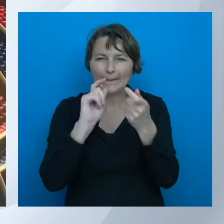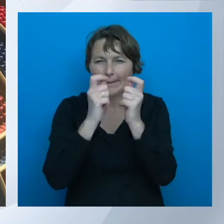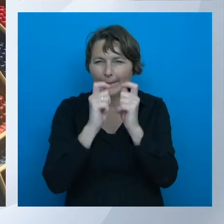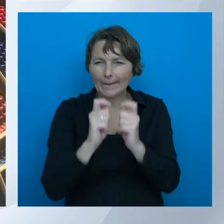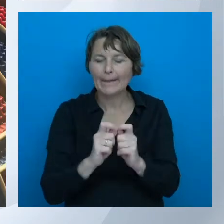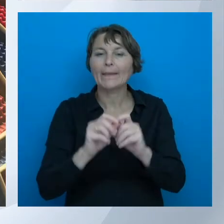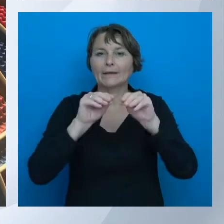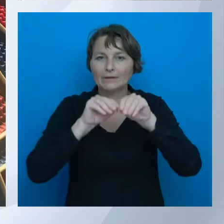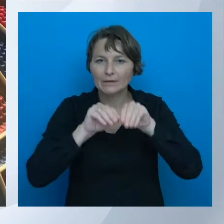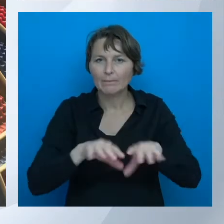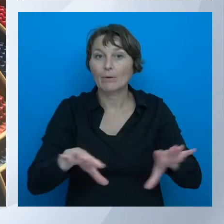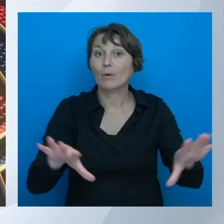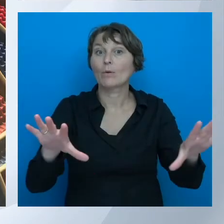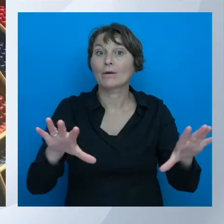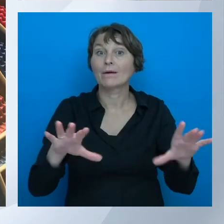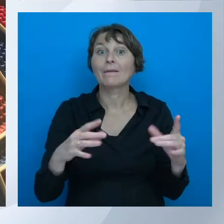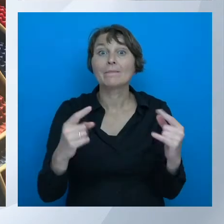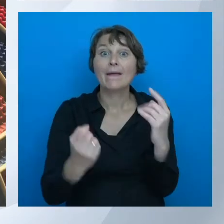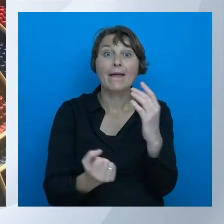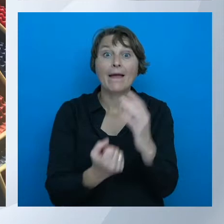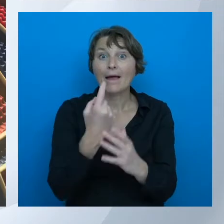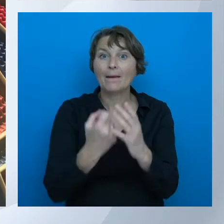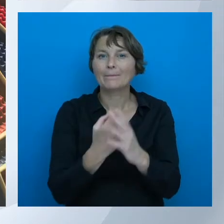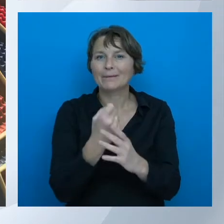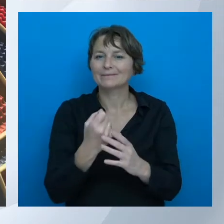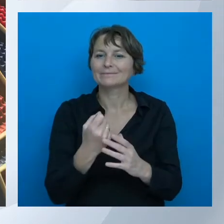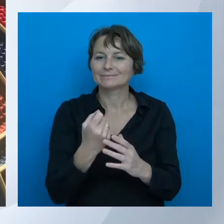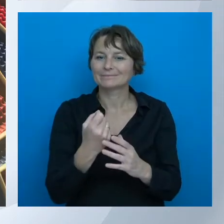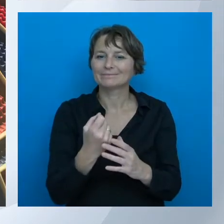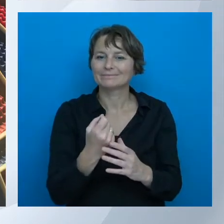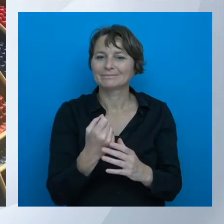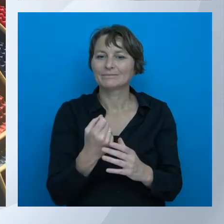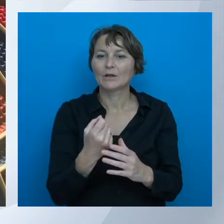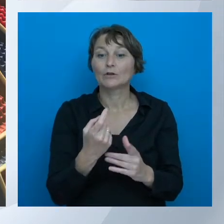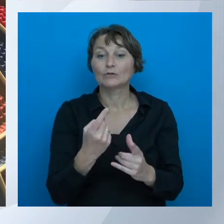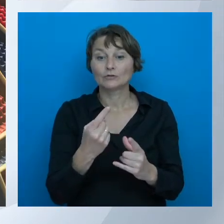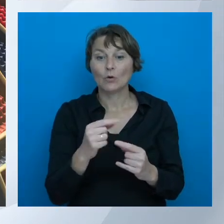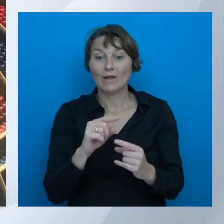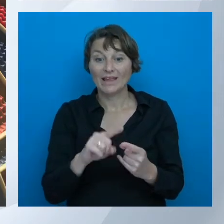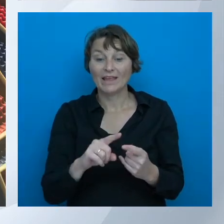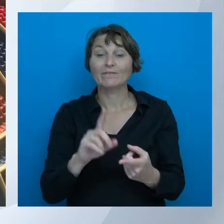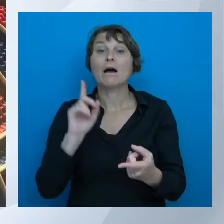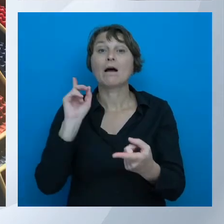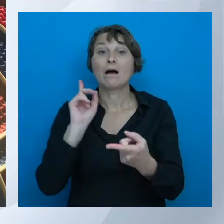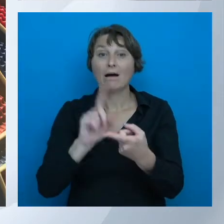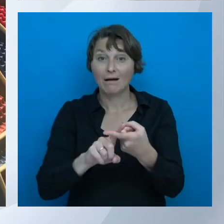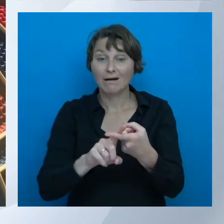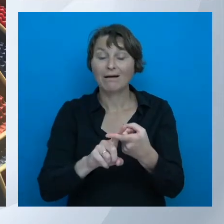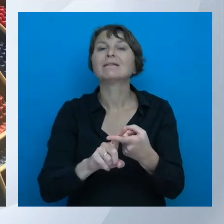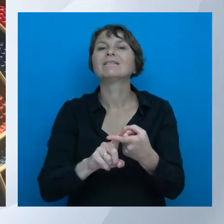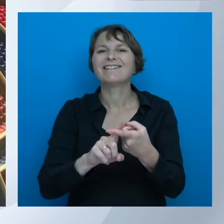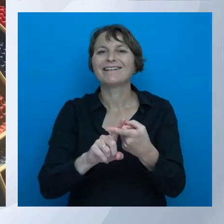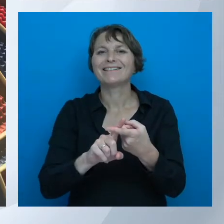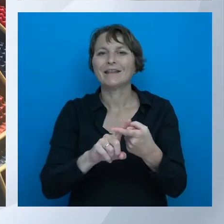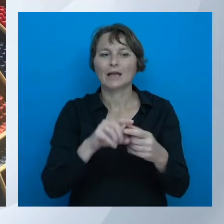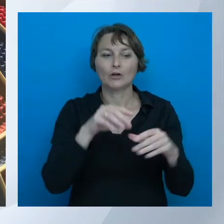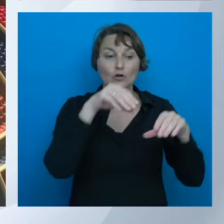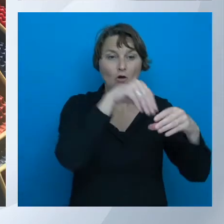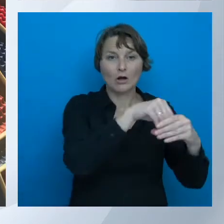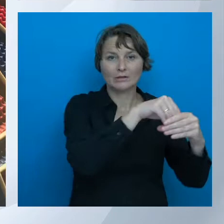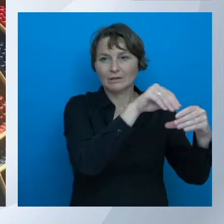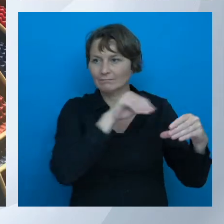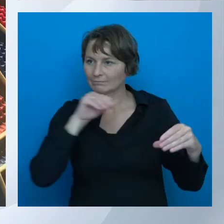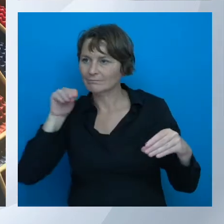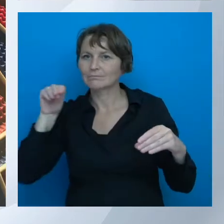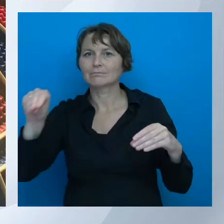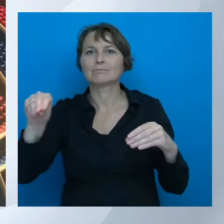actually happen that on each commit, it will push your content to that static app service. It will bring it live.